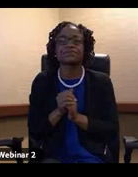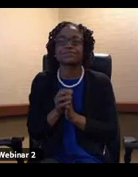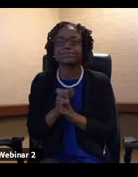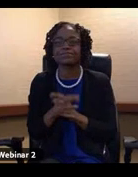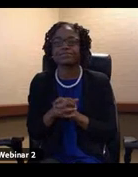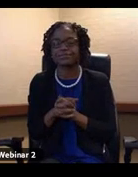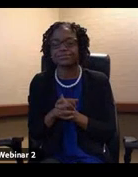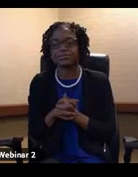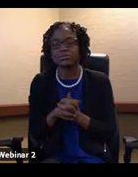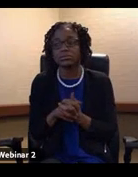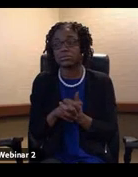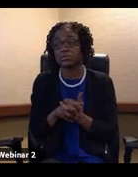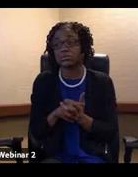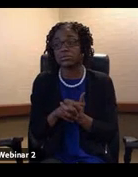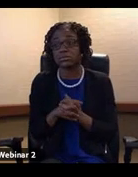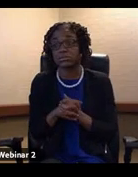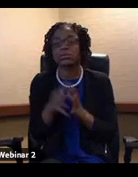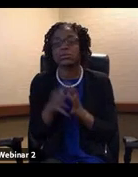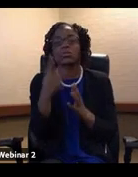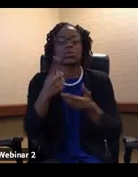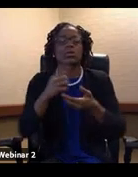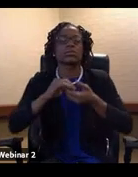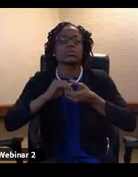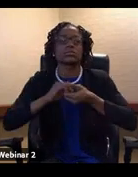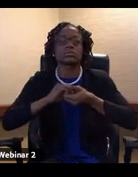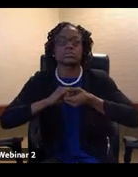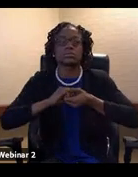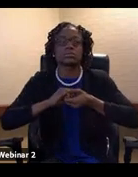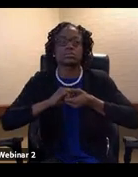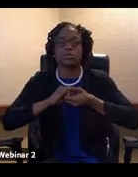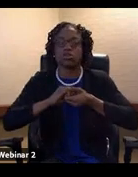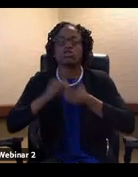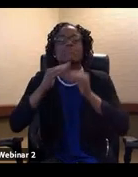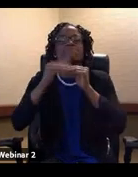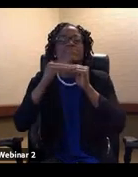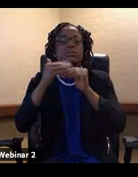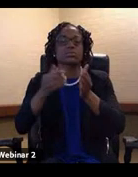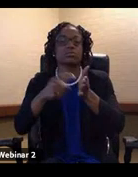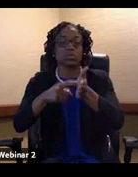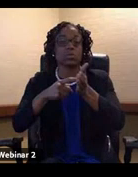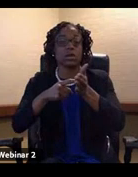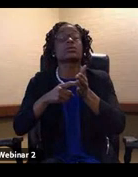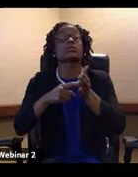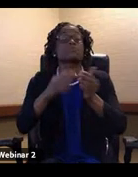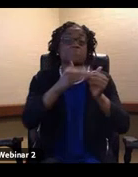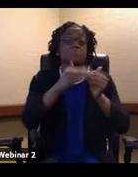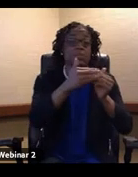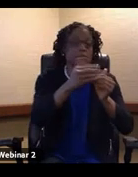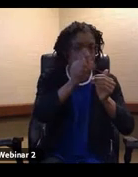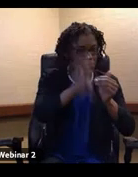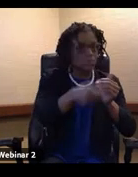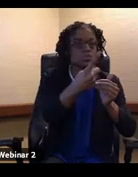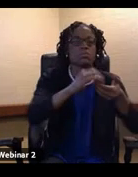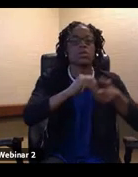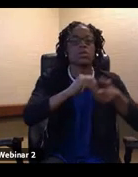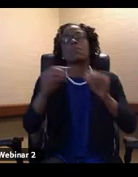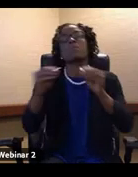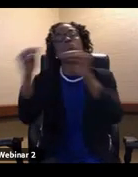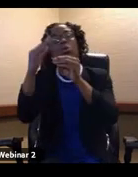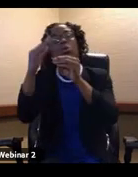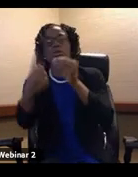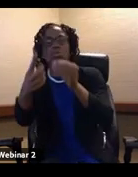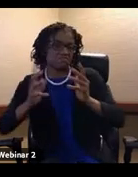Nope. One partner is a minimum requirement, but more than one partner is allowed. And